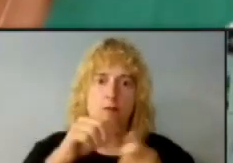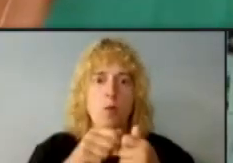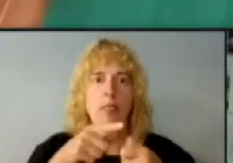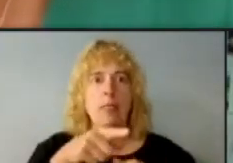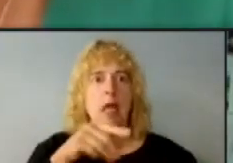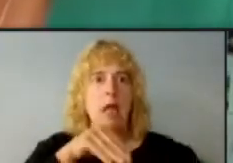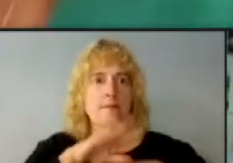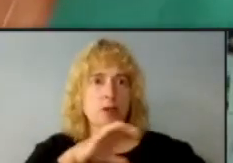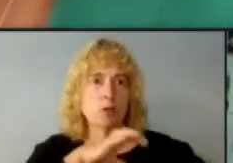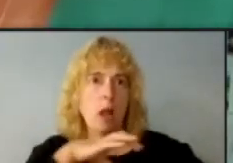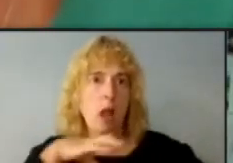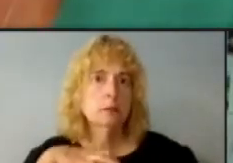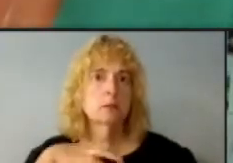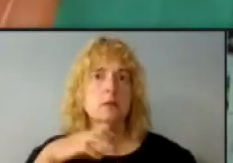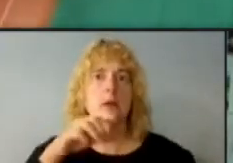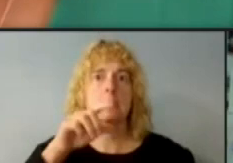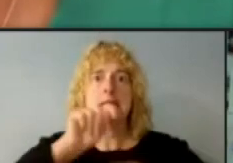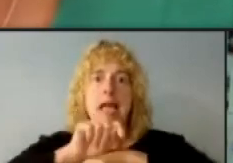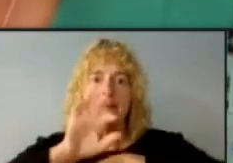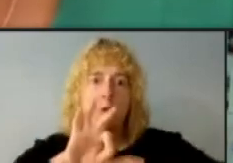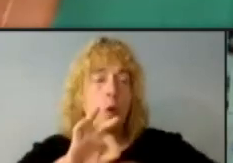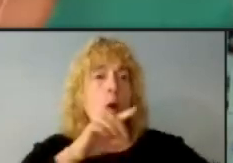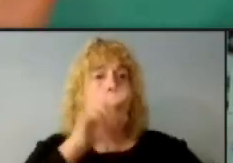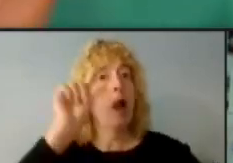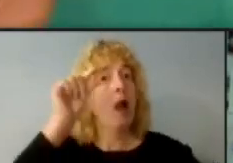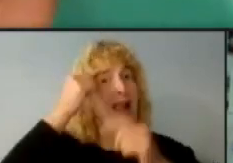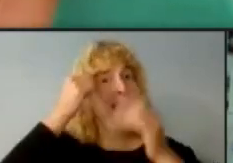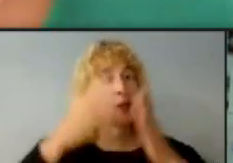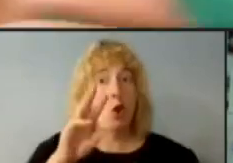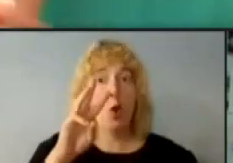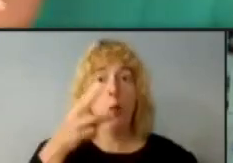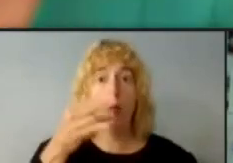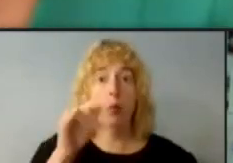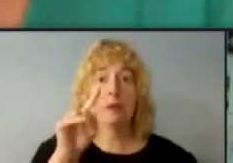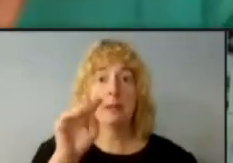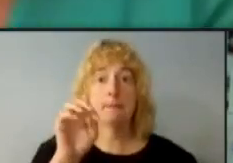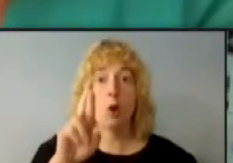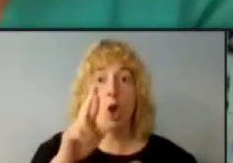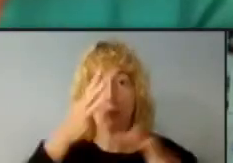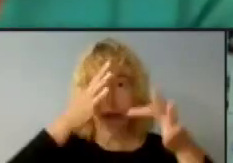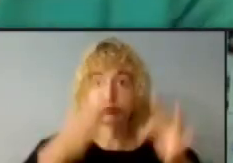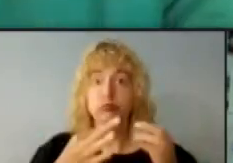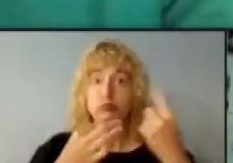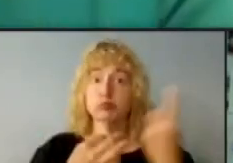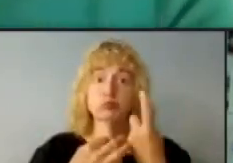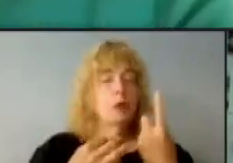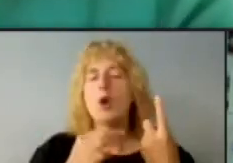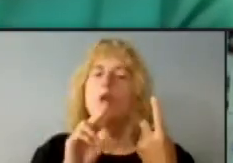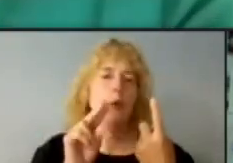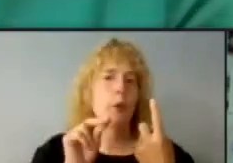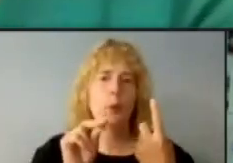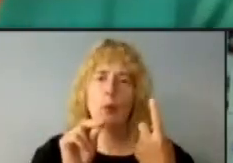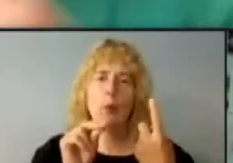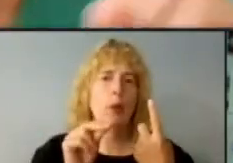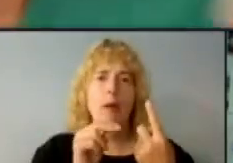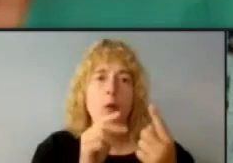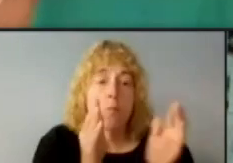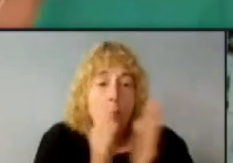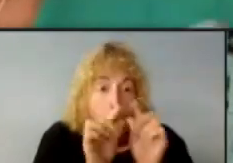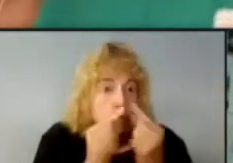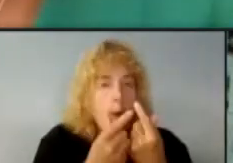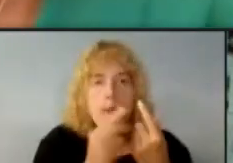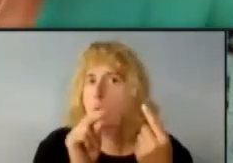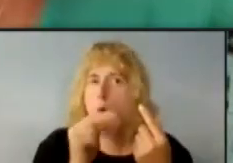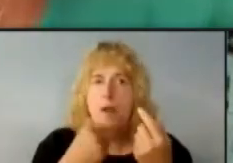Governor Whitmer does not operate in a vacuum. So she has a team of infectious disease and epidemiologists and public